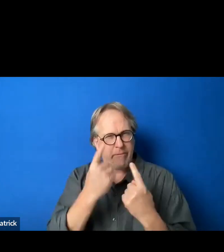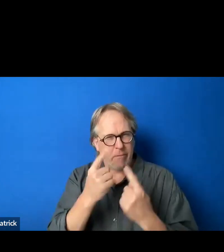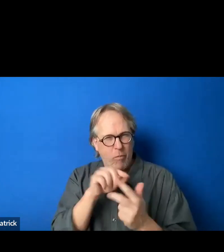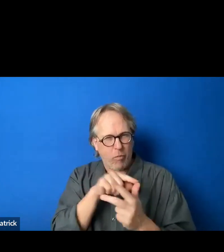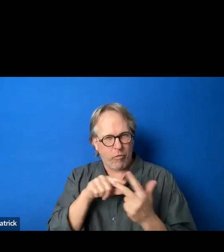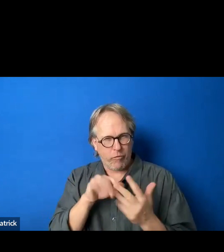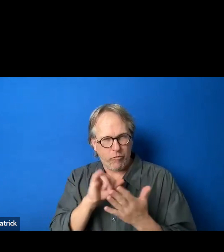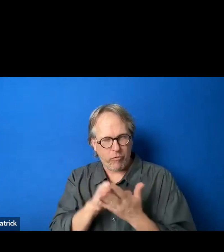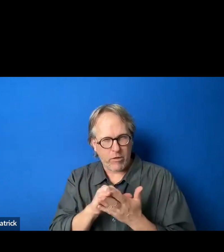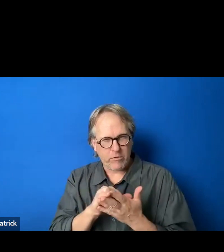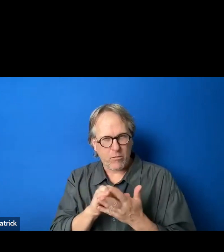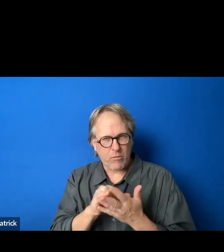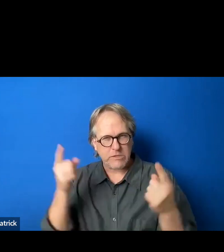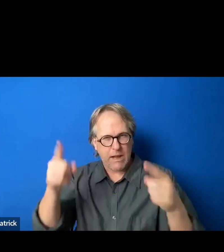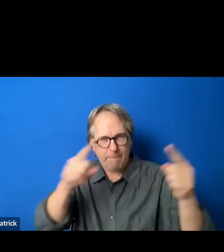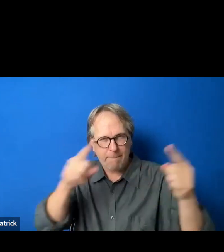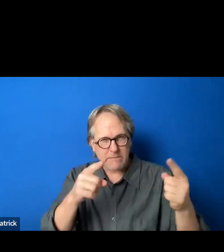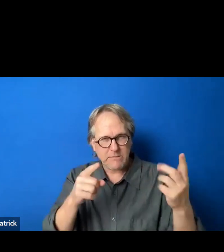the reality,